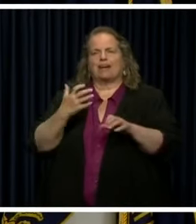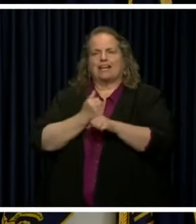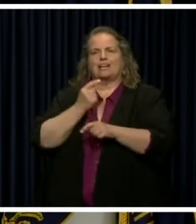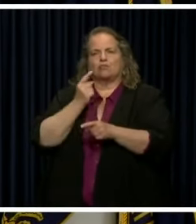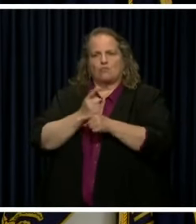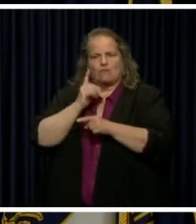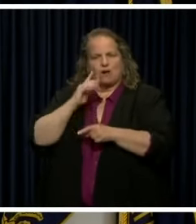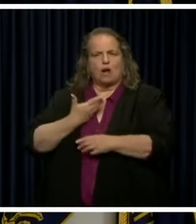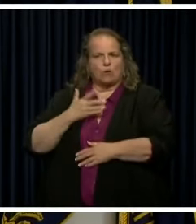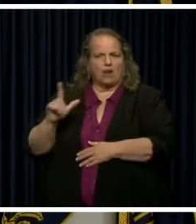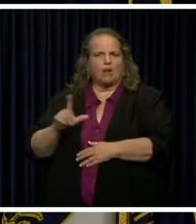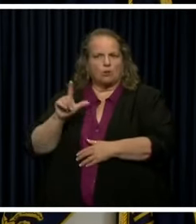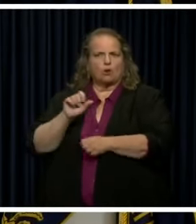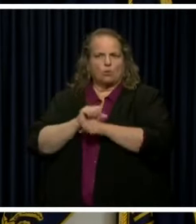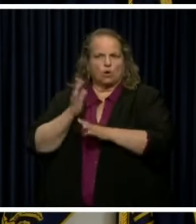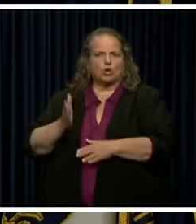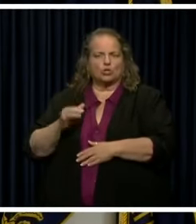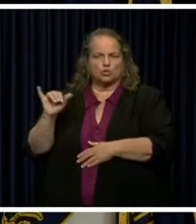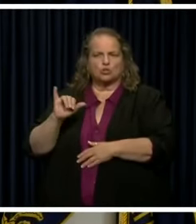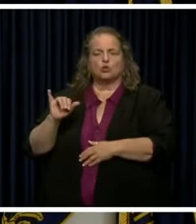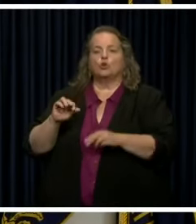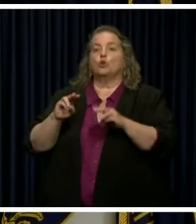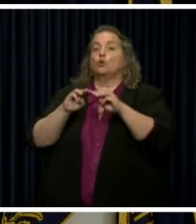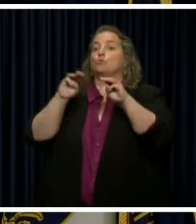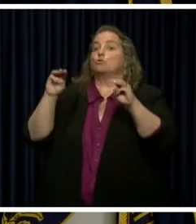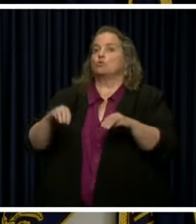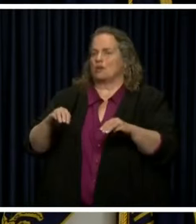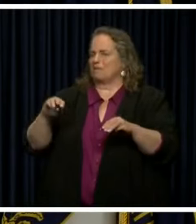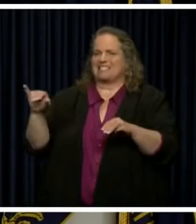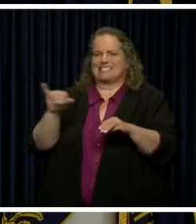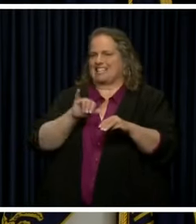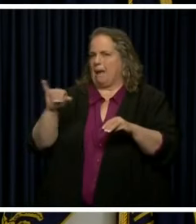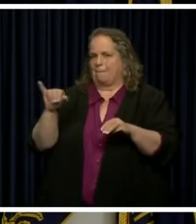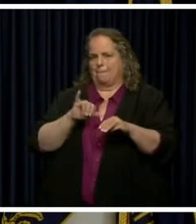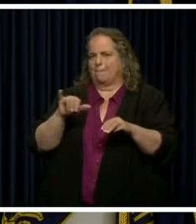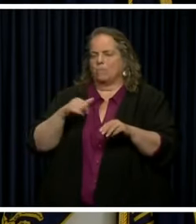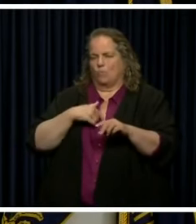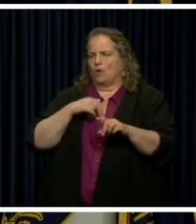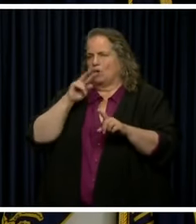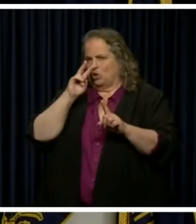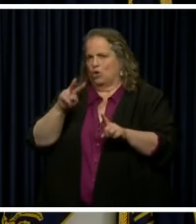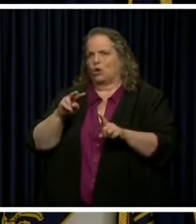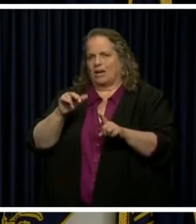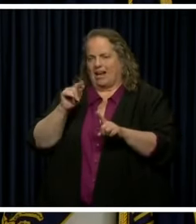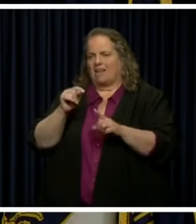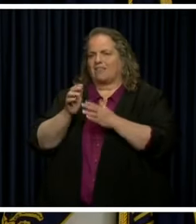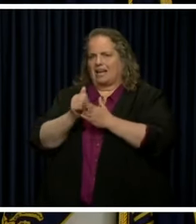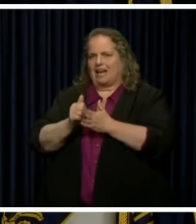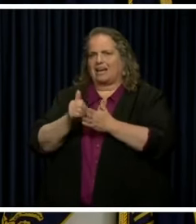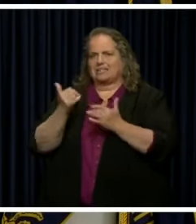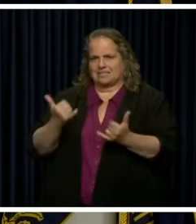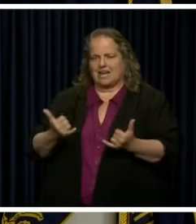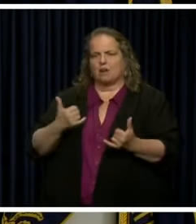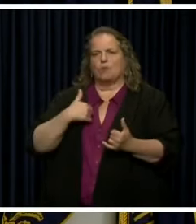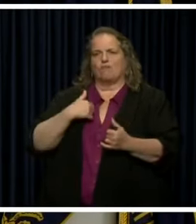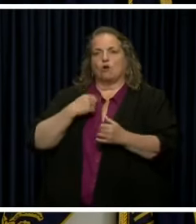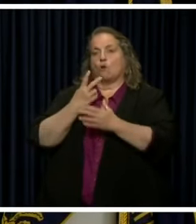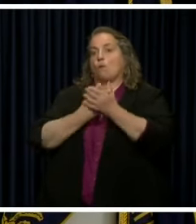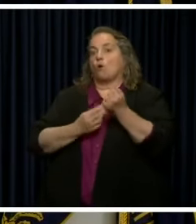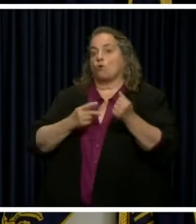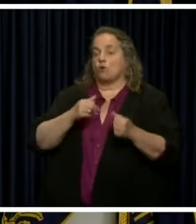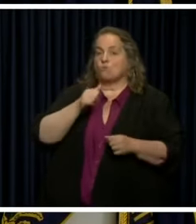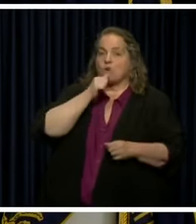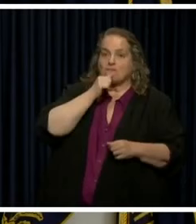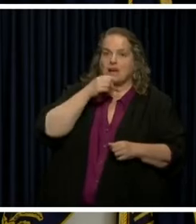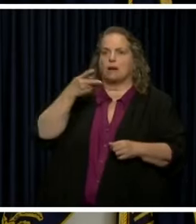our library workers too. Museums should also fall on that, and we're looking at that right now. We have both private and